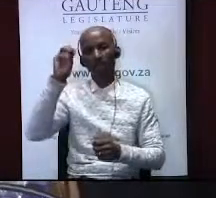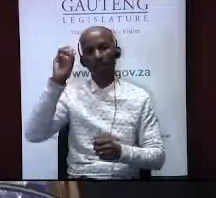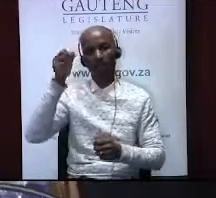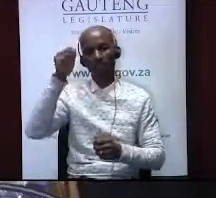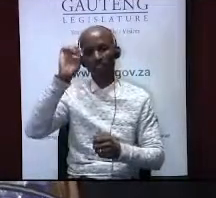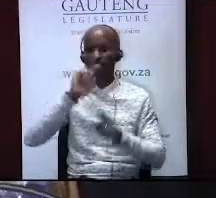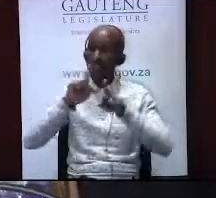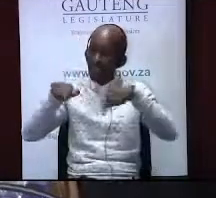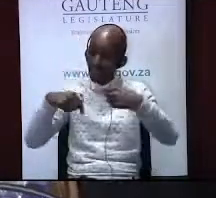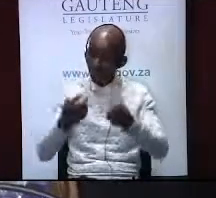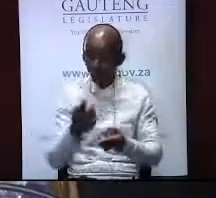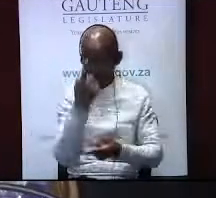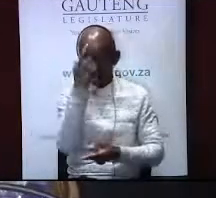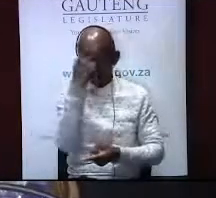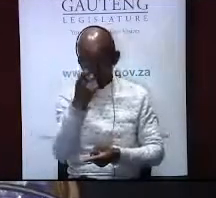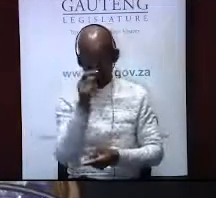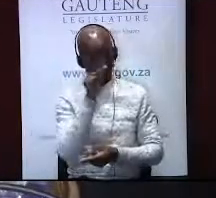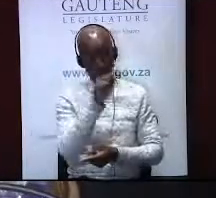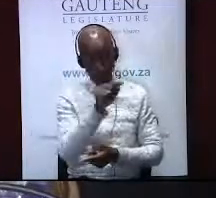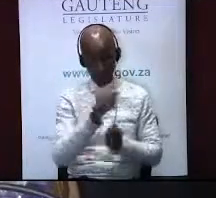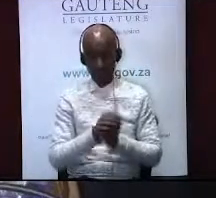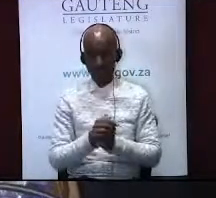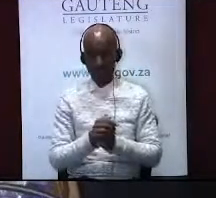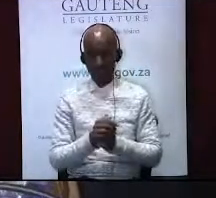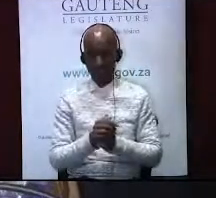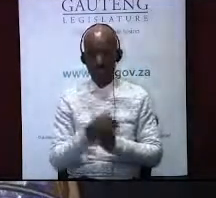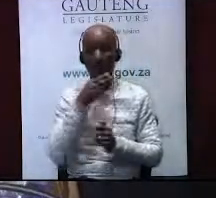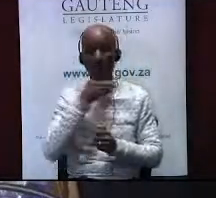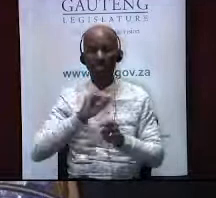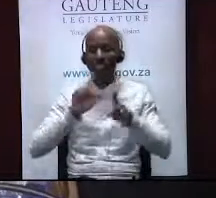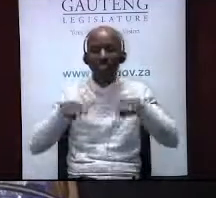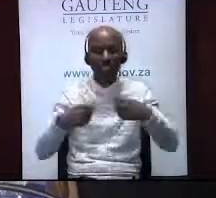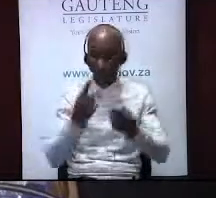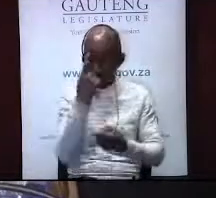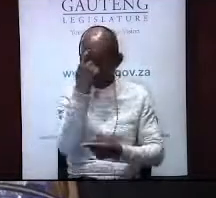it. Those priests could not believe it.